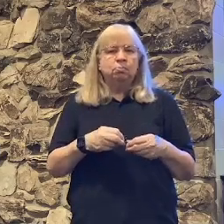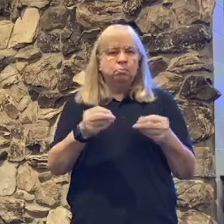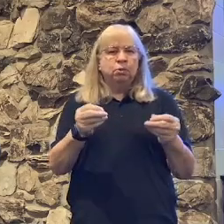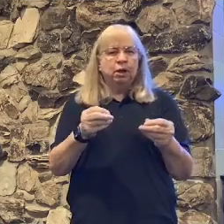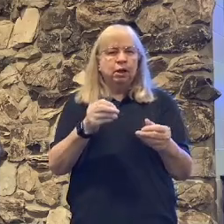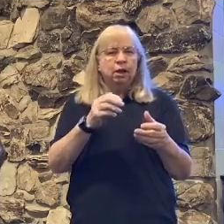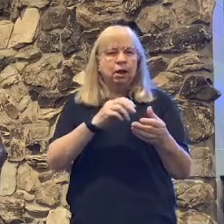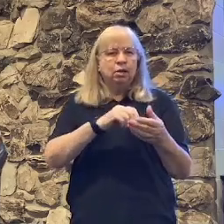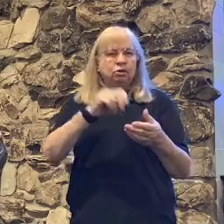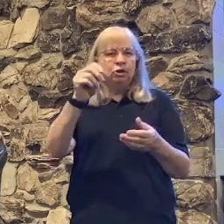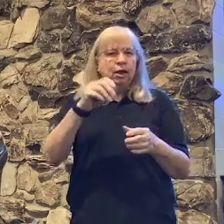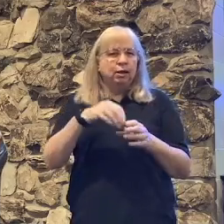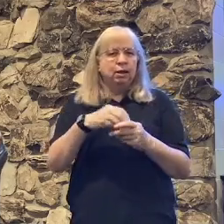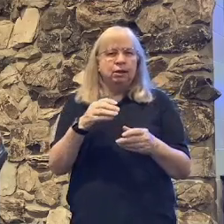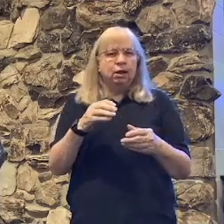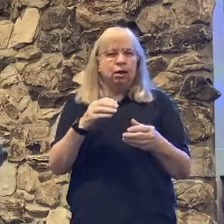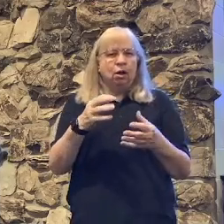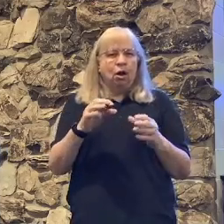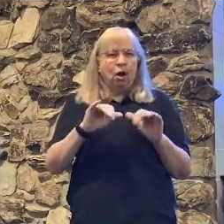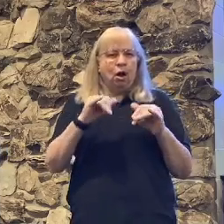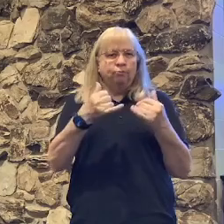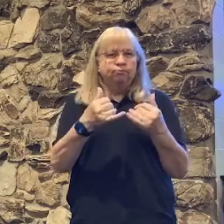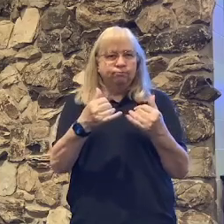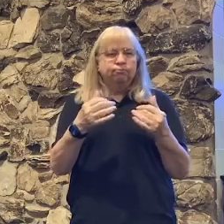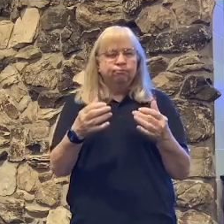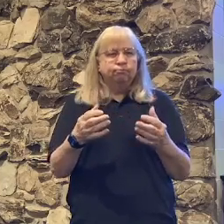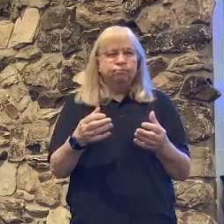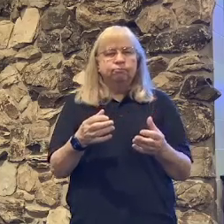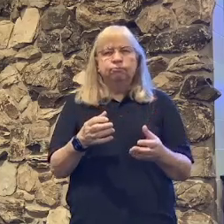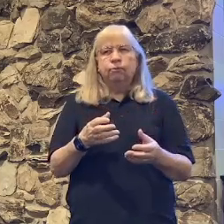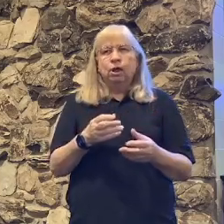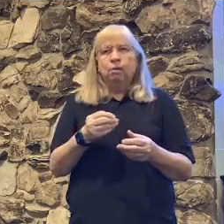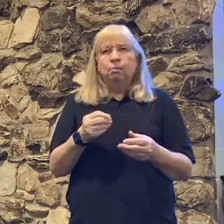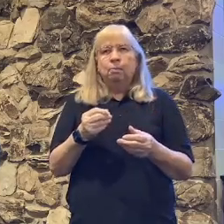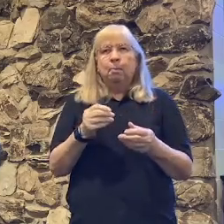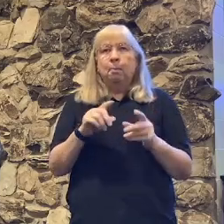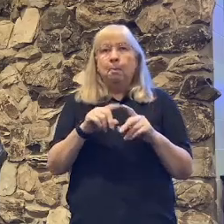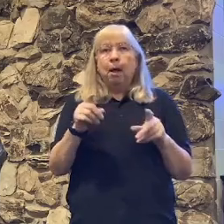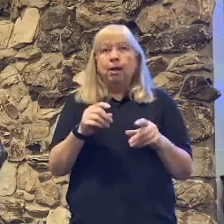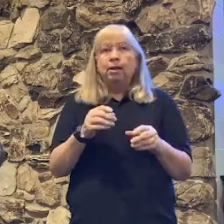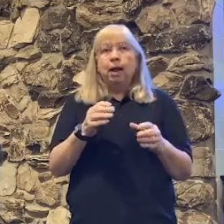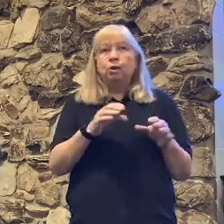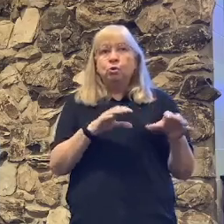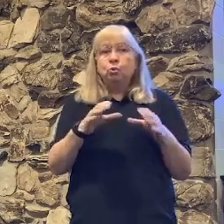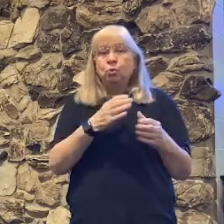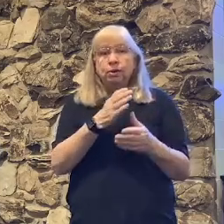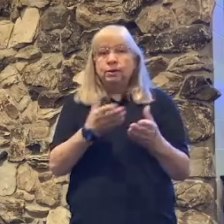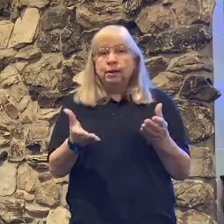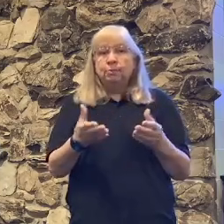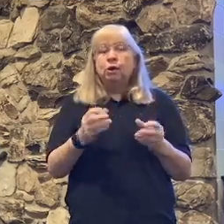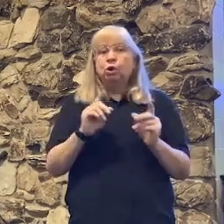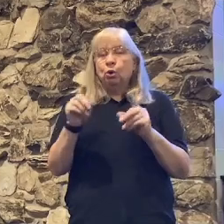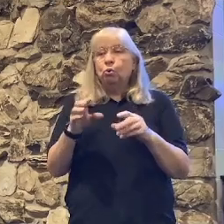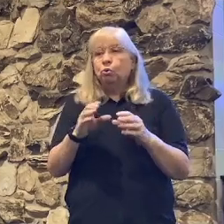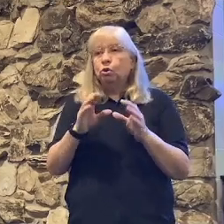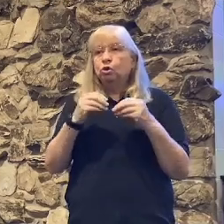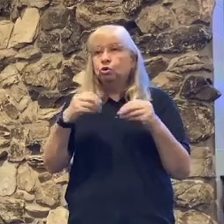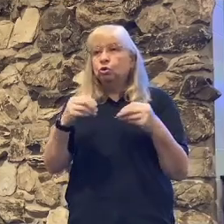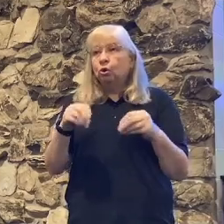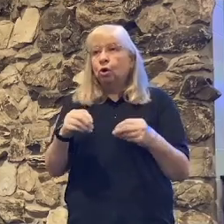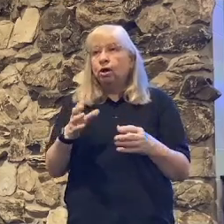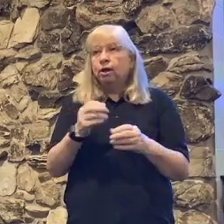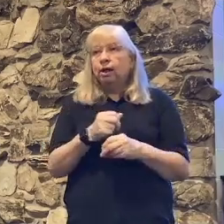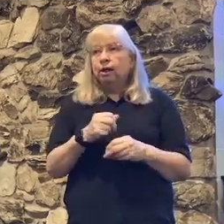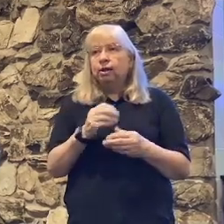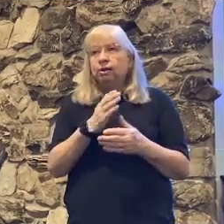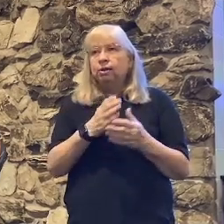but actually doing something, like going to the store, picking up several of these items, putting them in